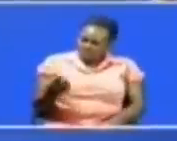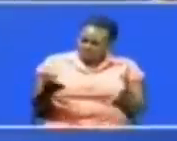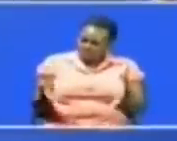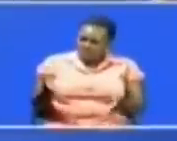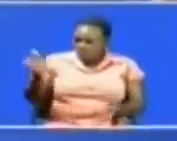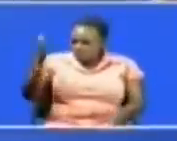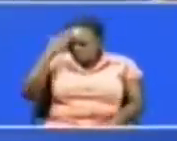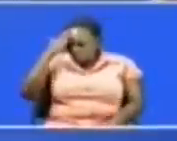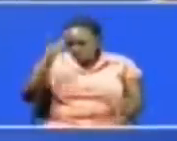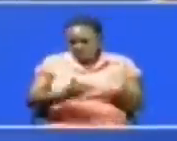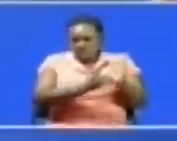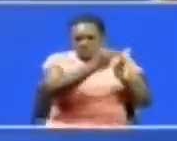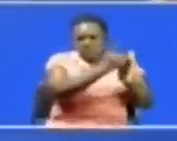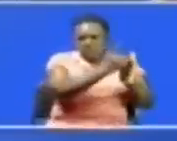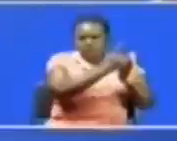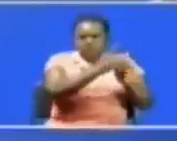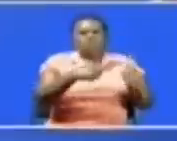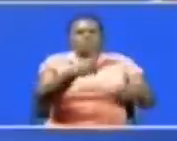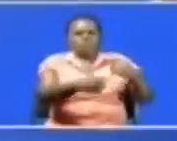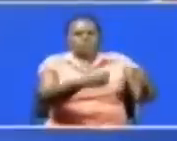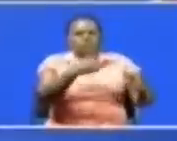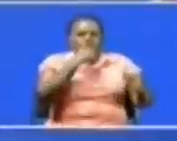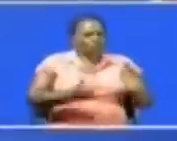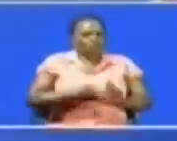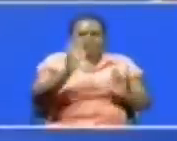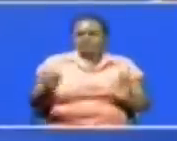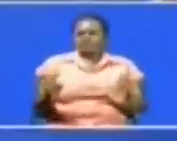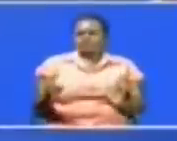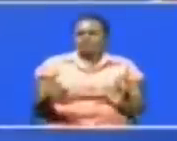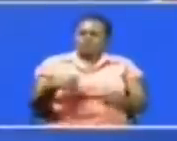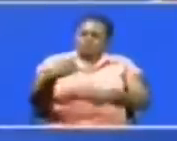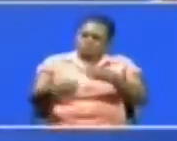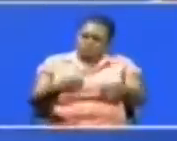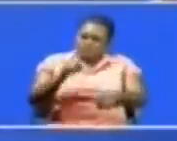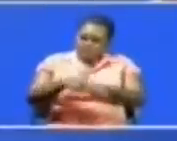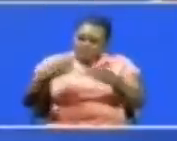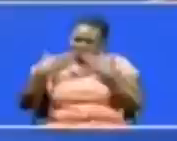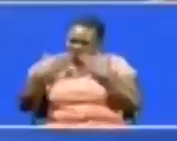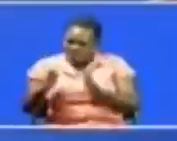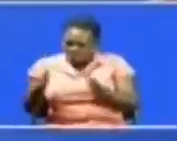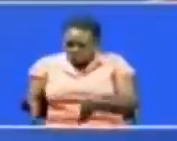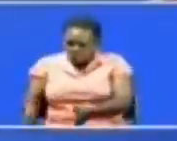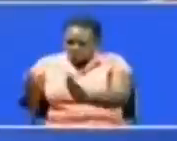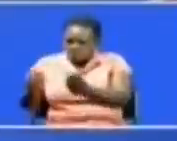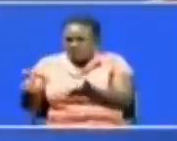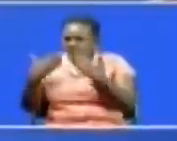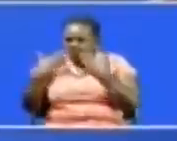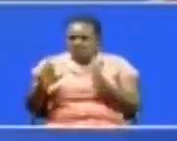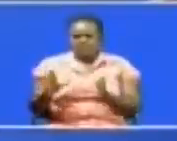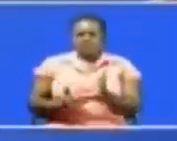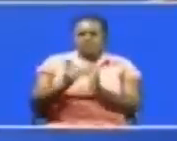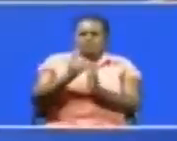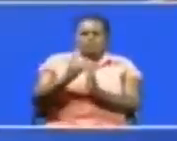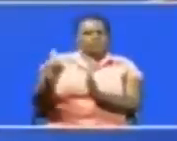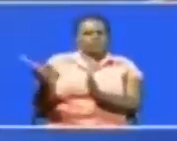know development is a process. It's not an event that you say once you finish this road, that's the end of the development